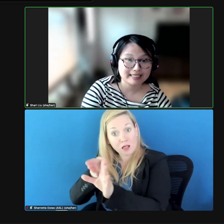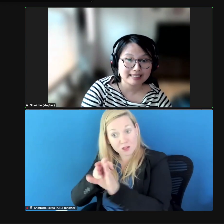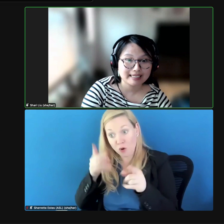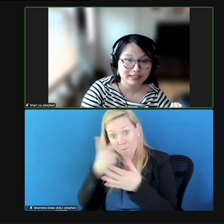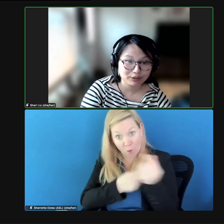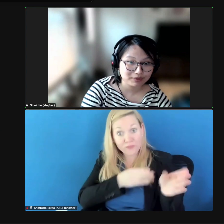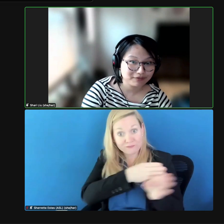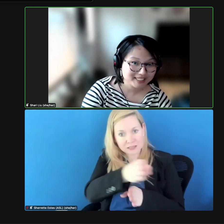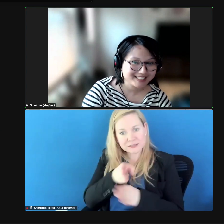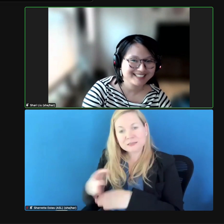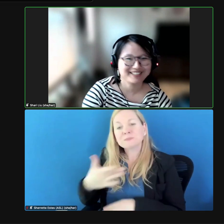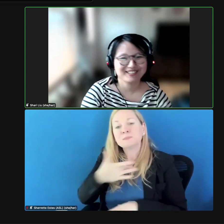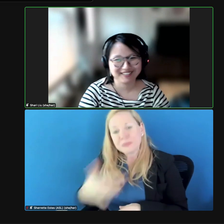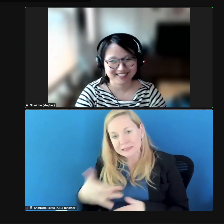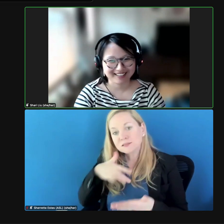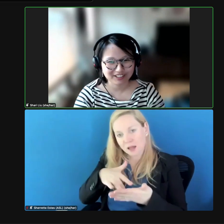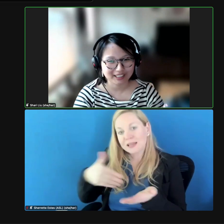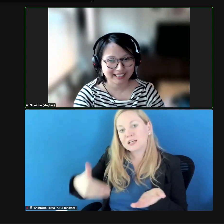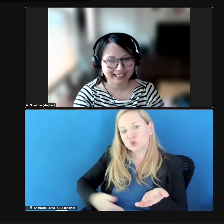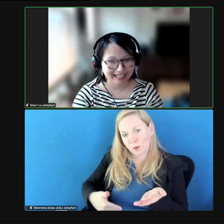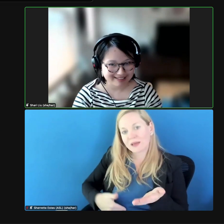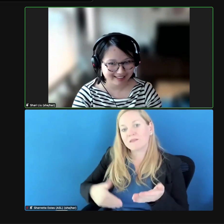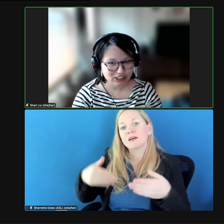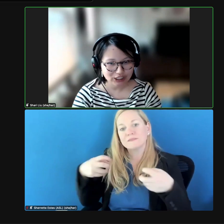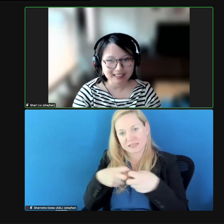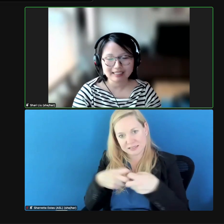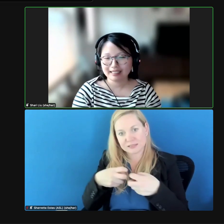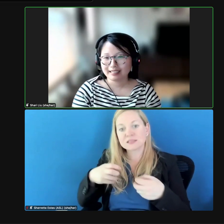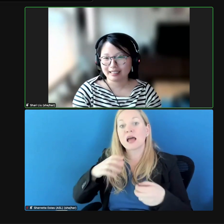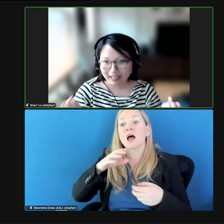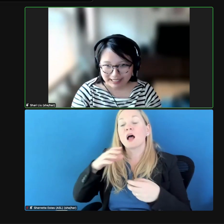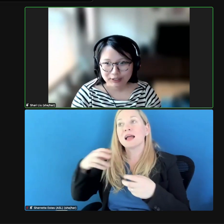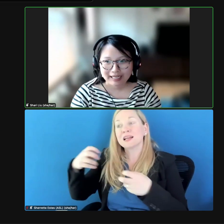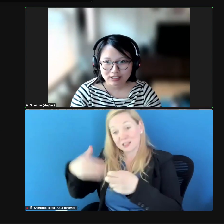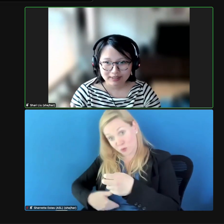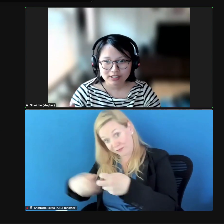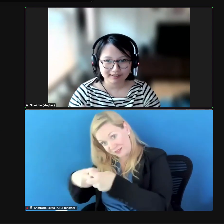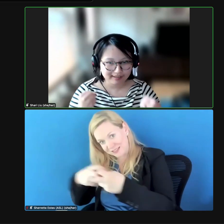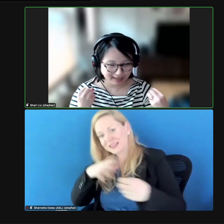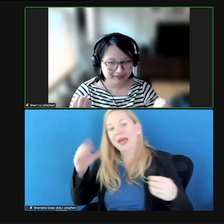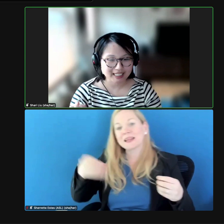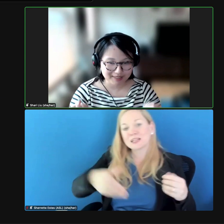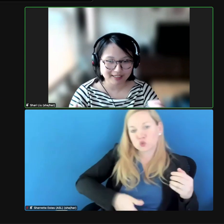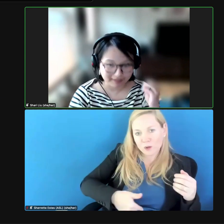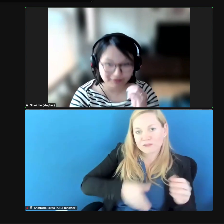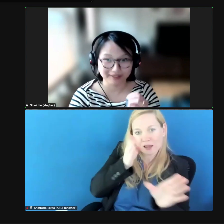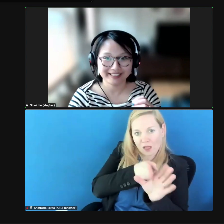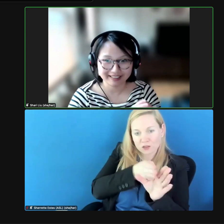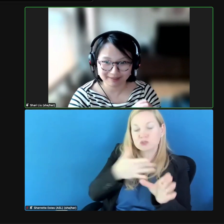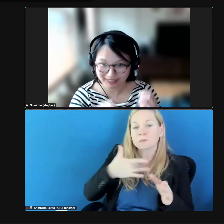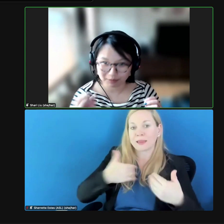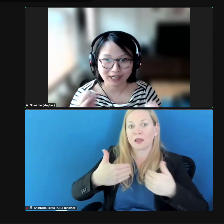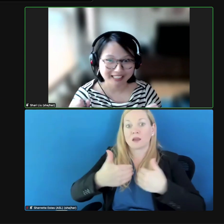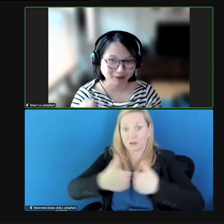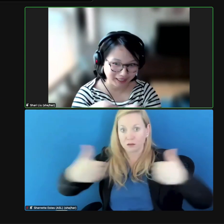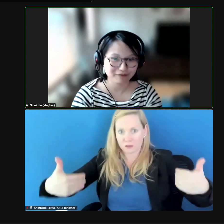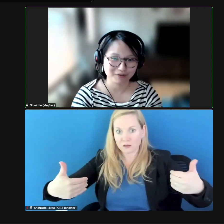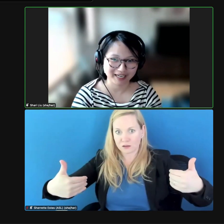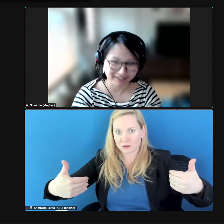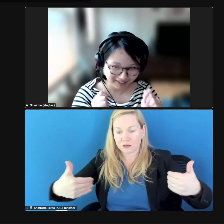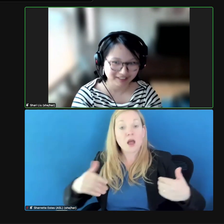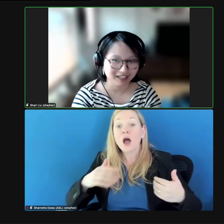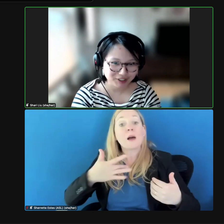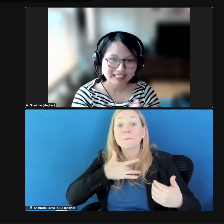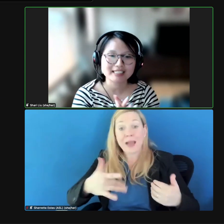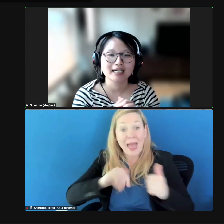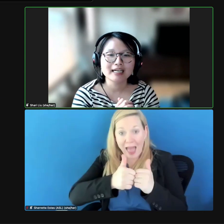to study intuitive physics and intuitive psychology in isolation, in contrast to each other, oftentimes literally by subtracting one out from the